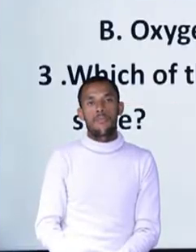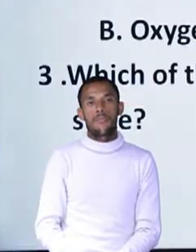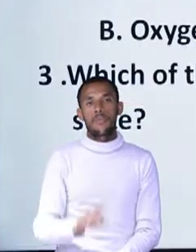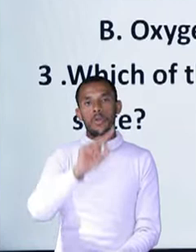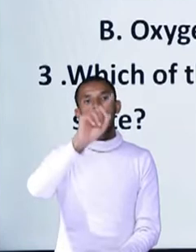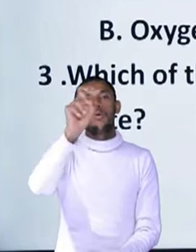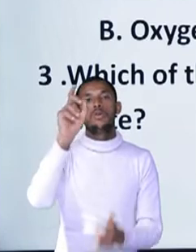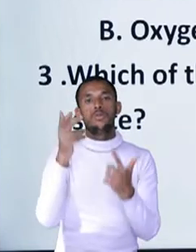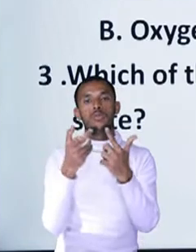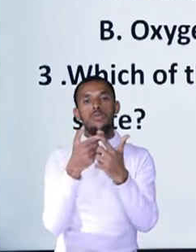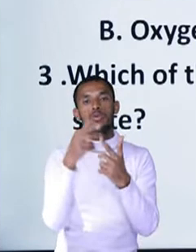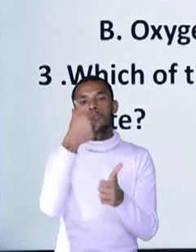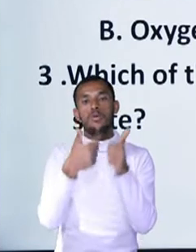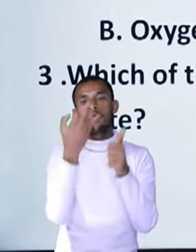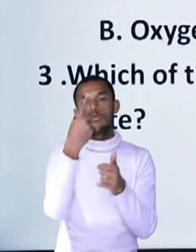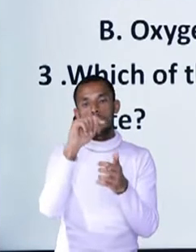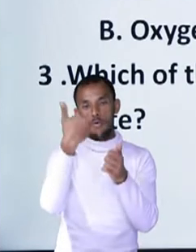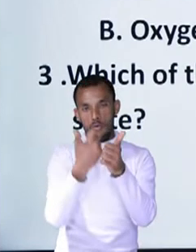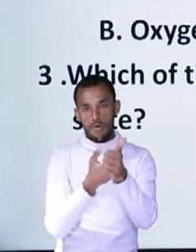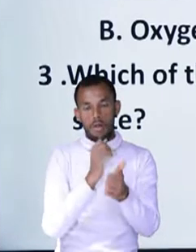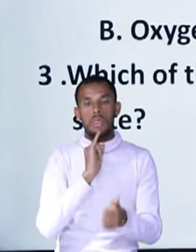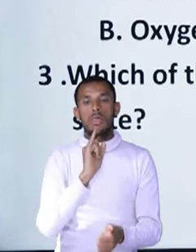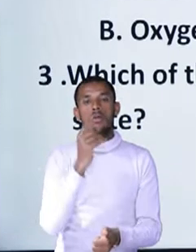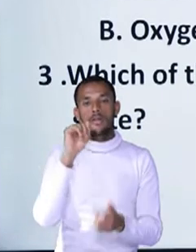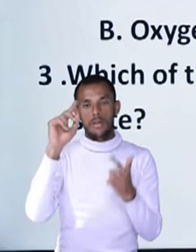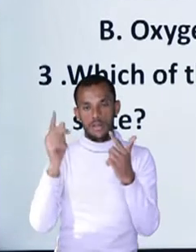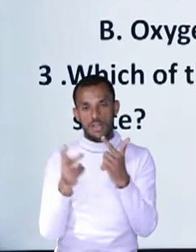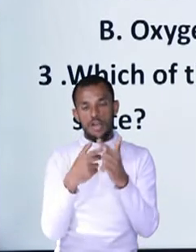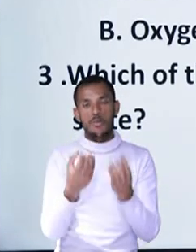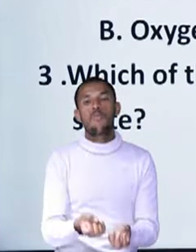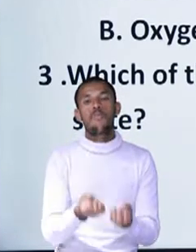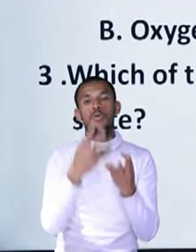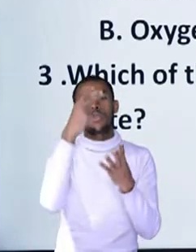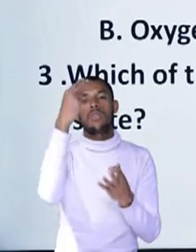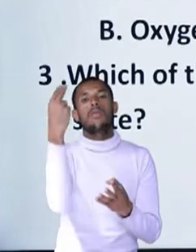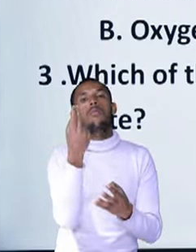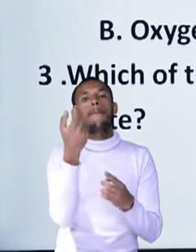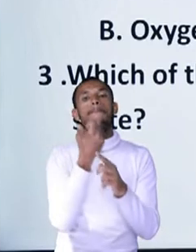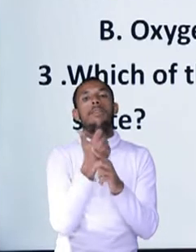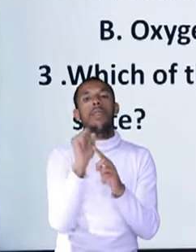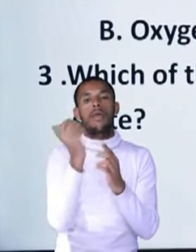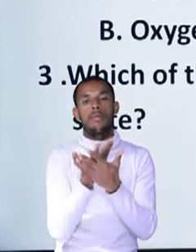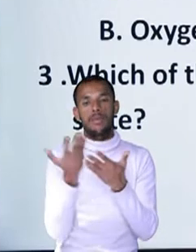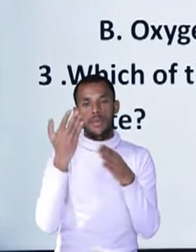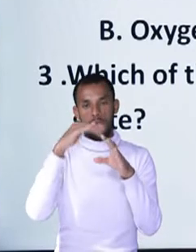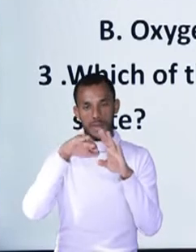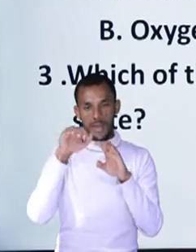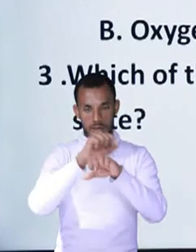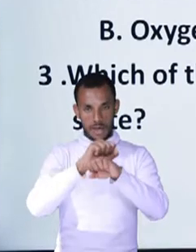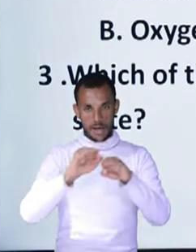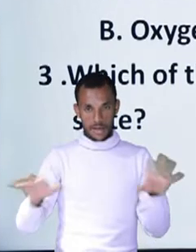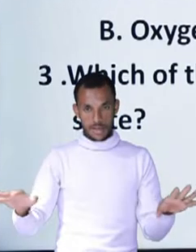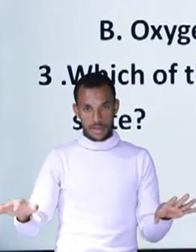Question number 2. Which of the following is the second most abundant metallic element in the